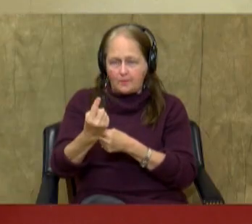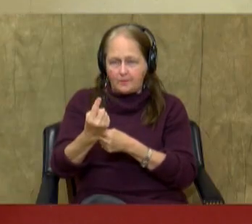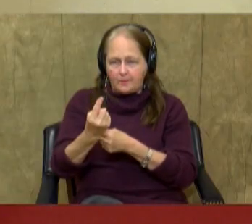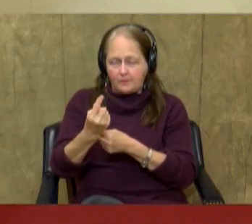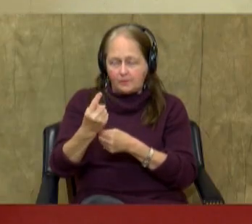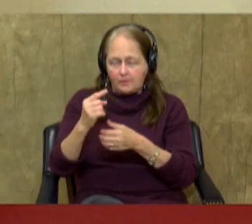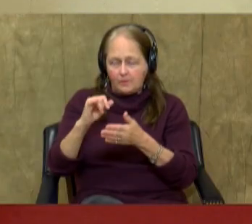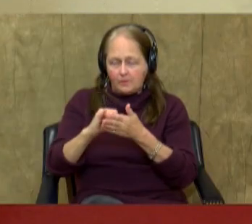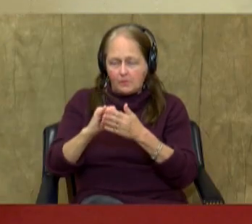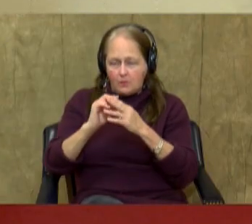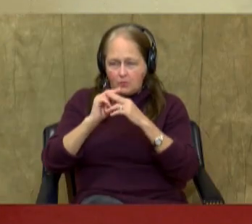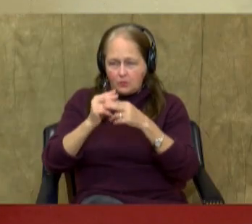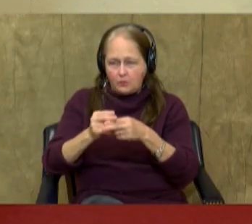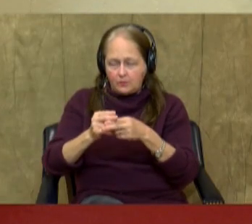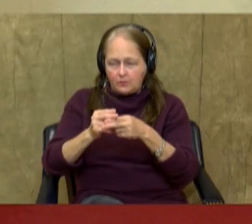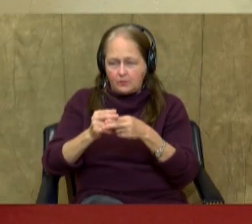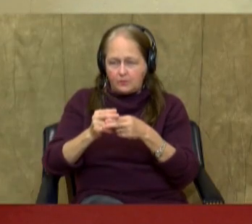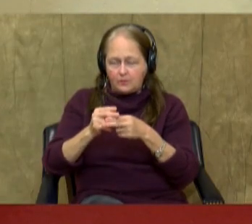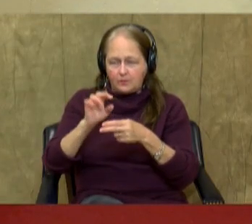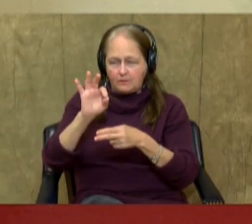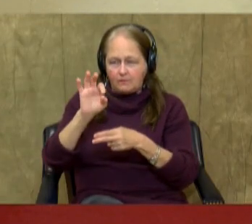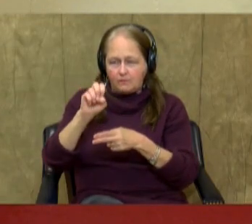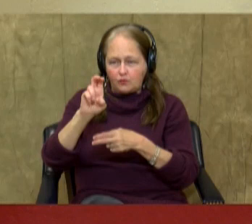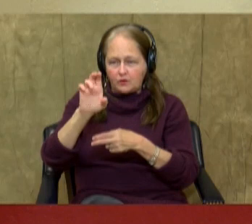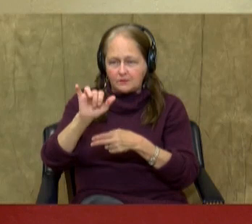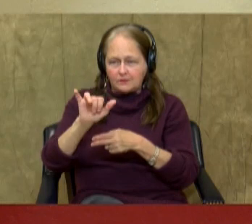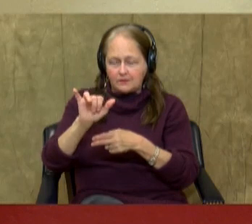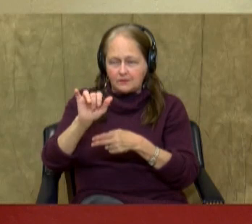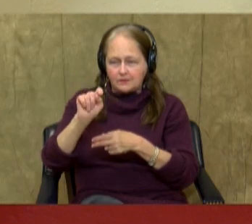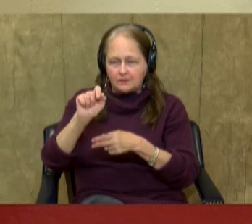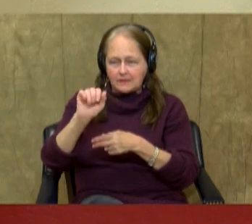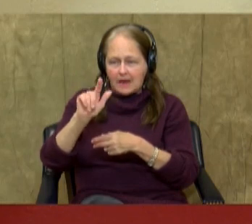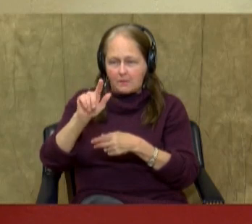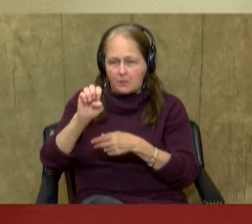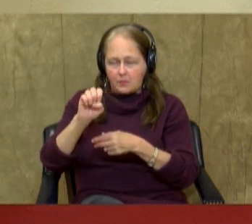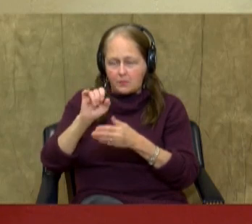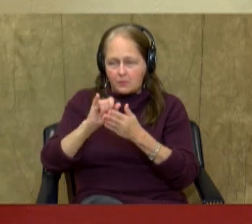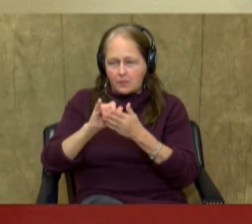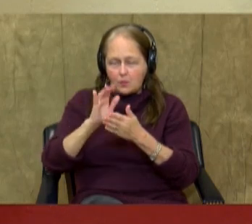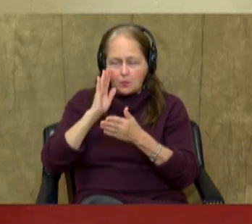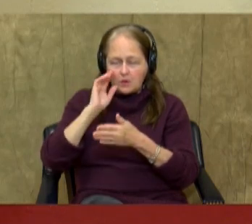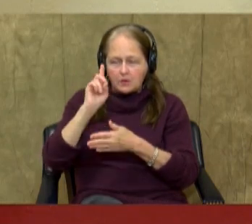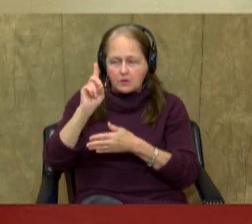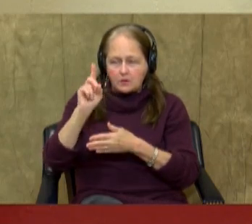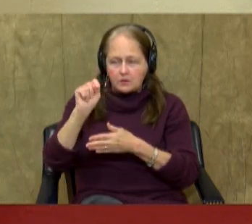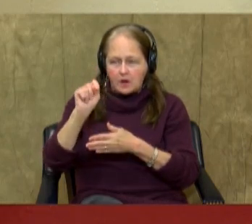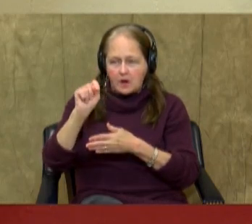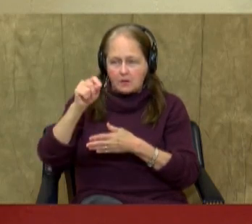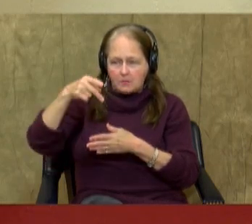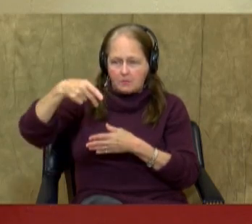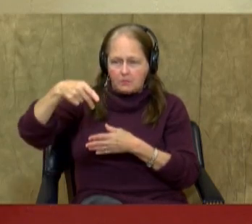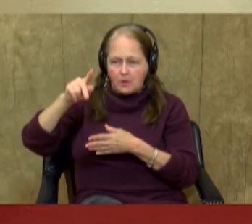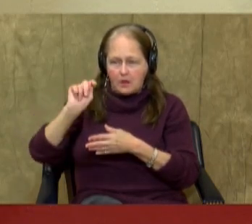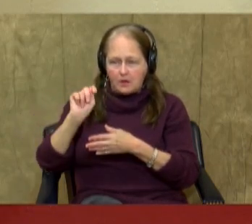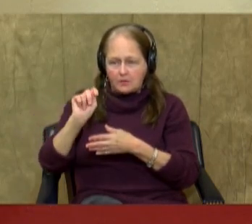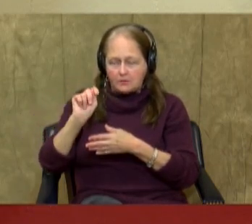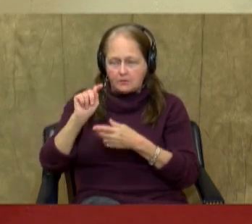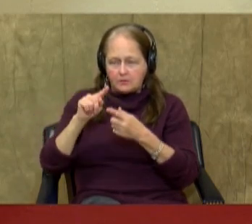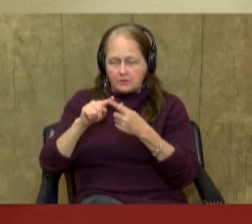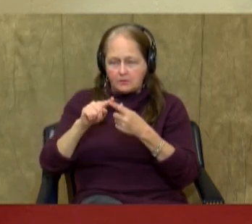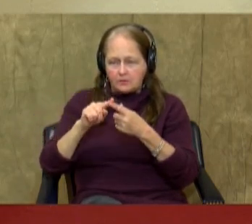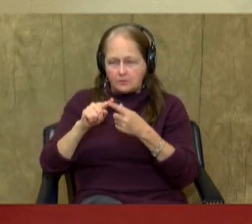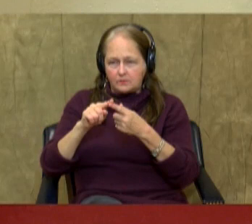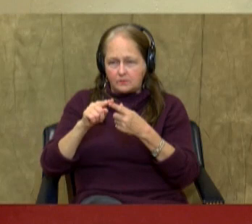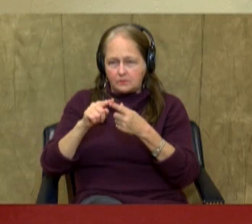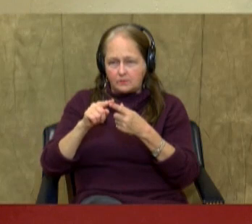frequency table, we can make our dot plot. We will see how to use our data from the frequency table to construct the